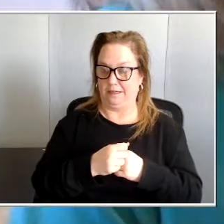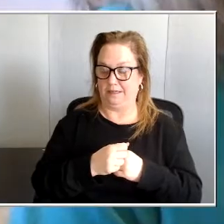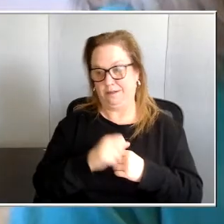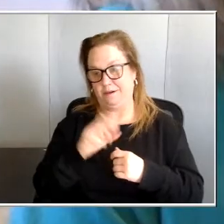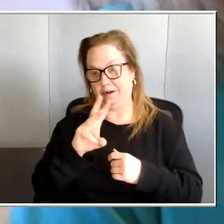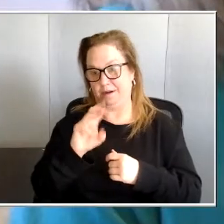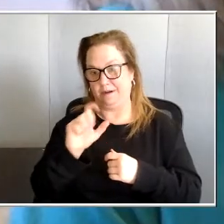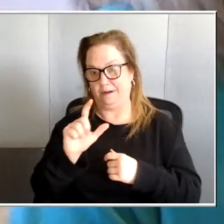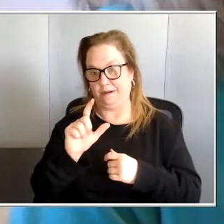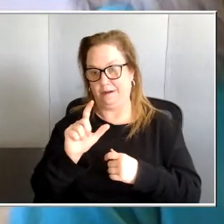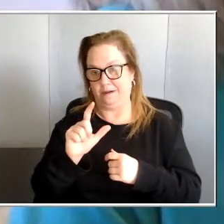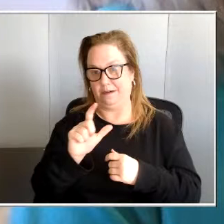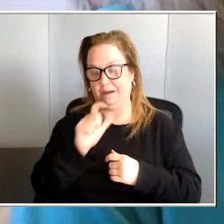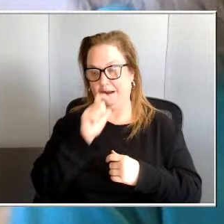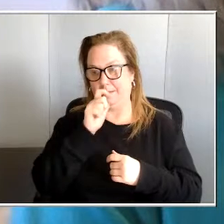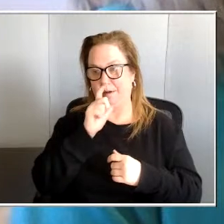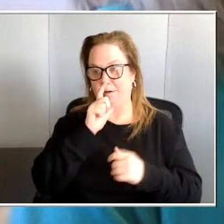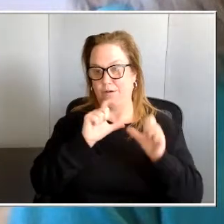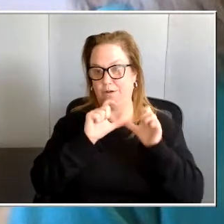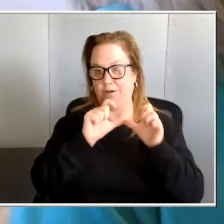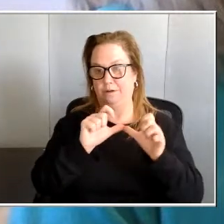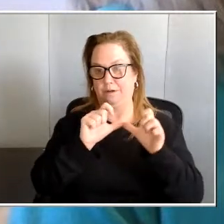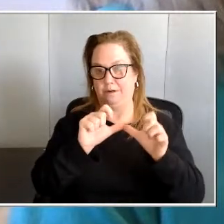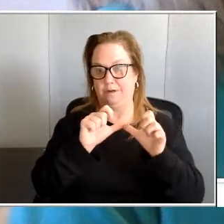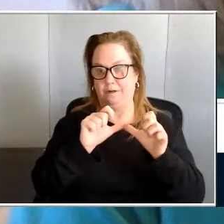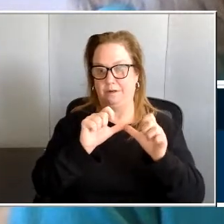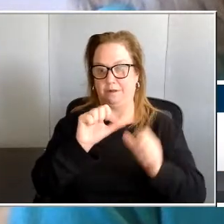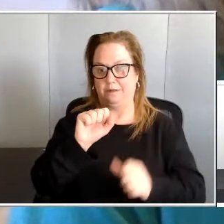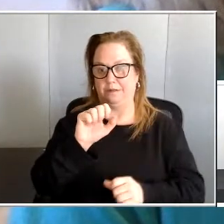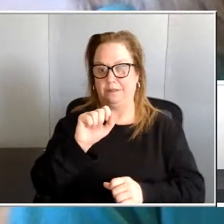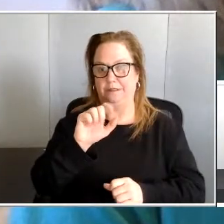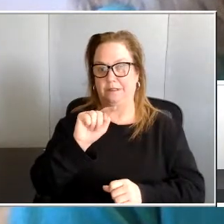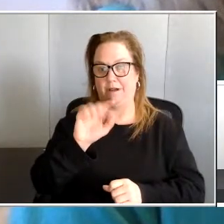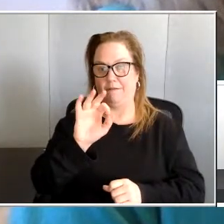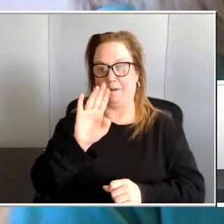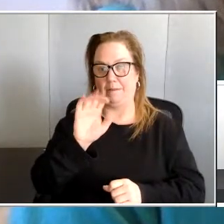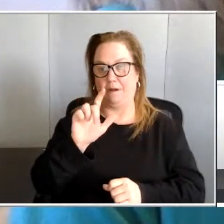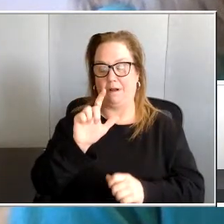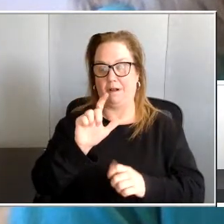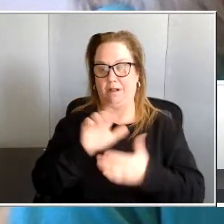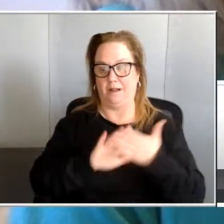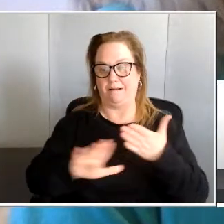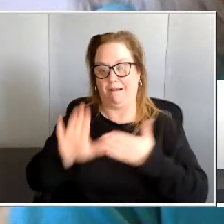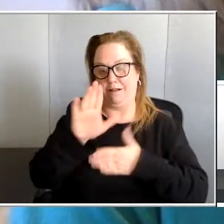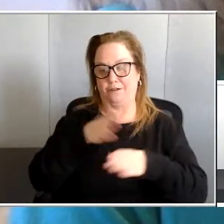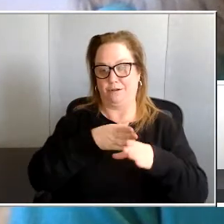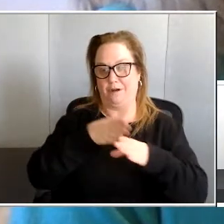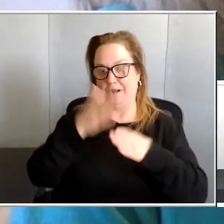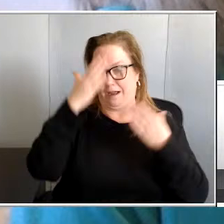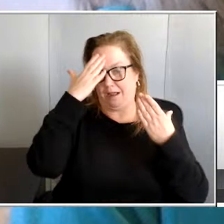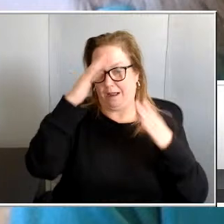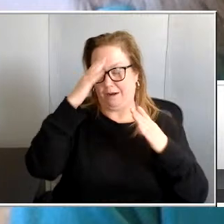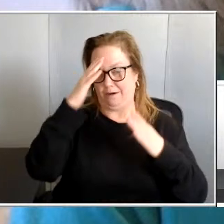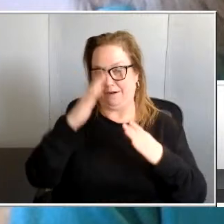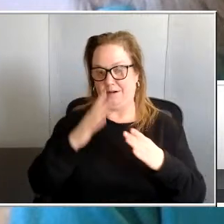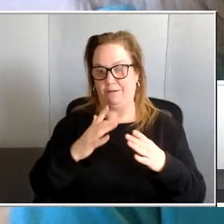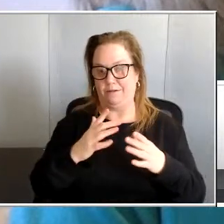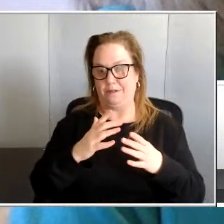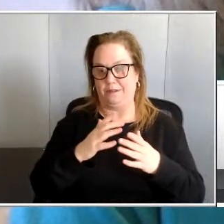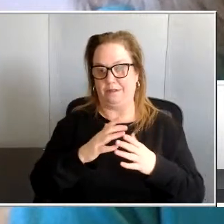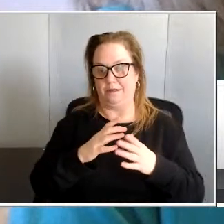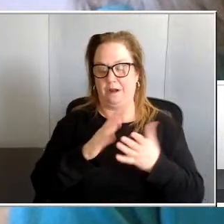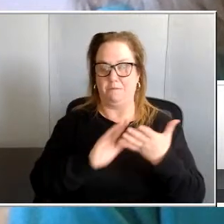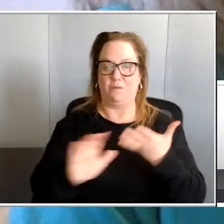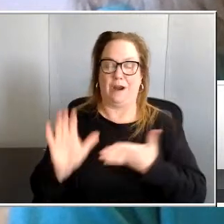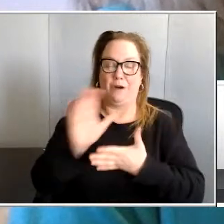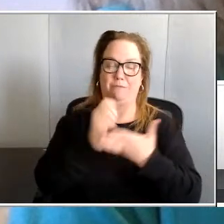Well, I don't know if I'll continue my like softball career in college. I don't know if it's one of my priorities